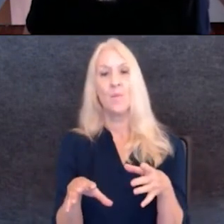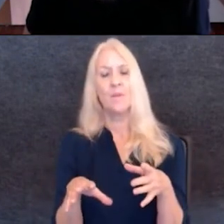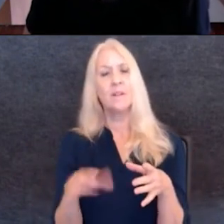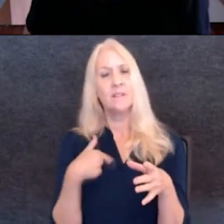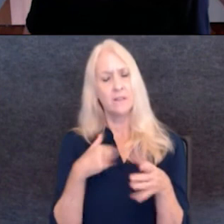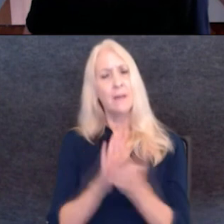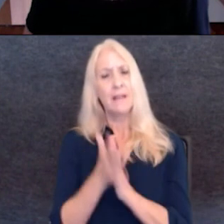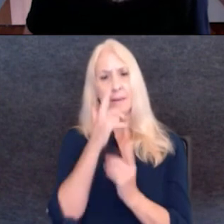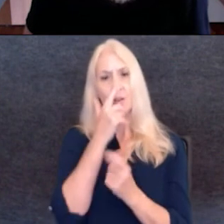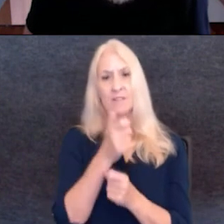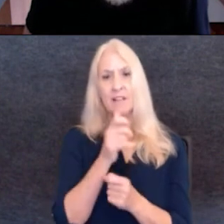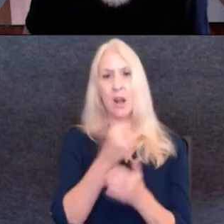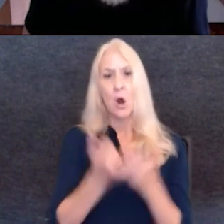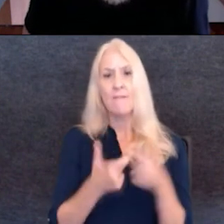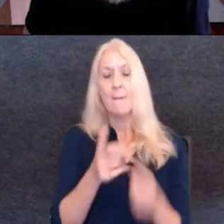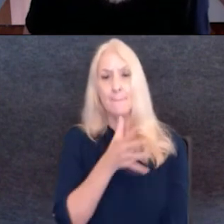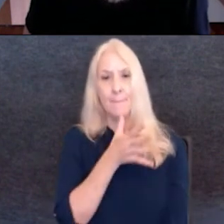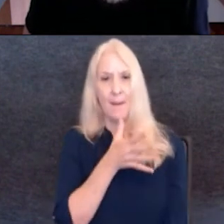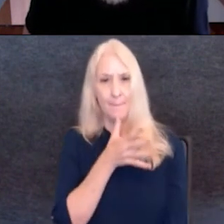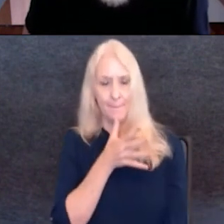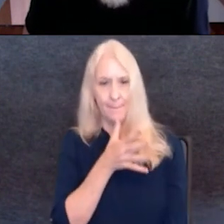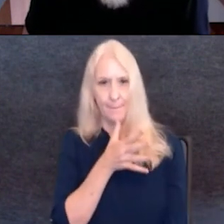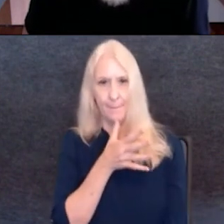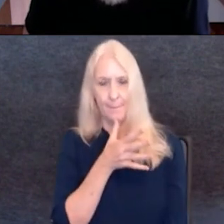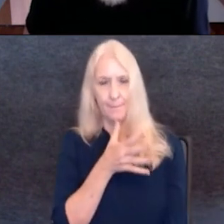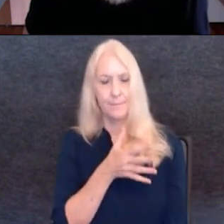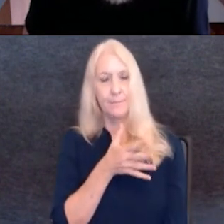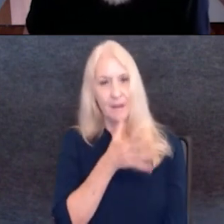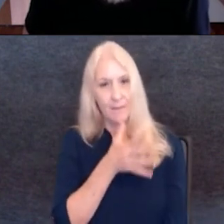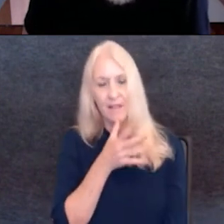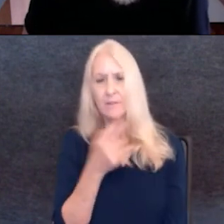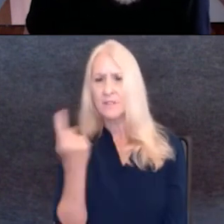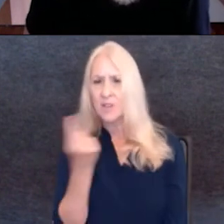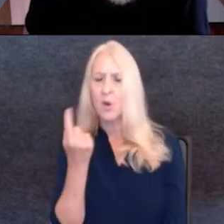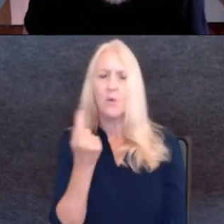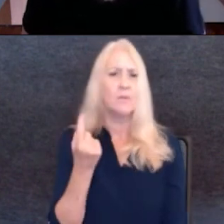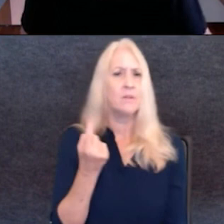art through my mother. No? She was always eager to understand